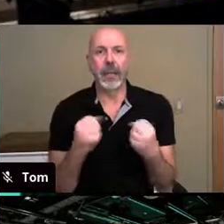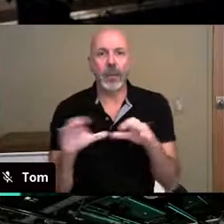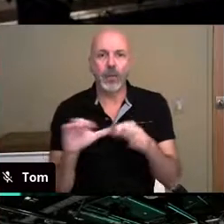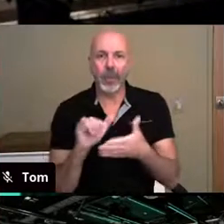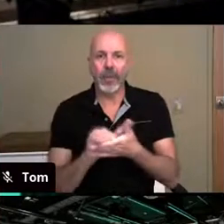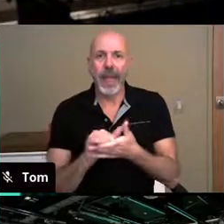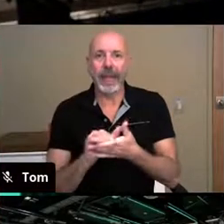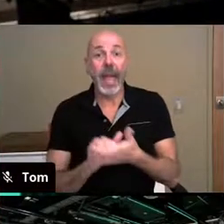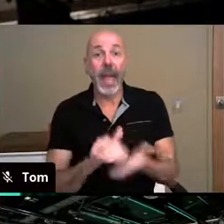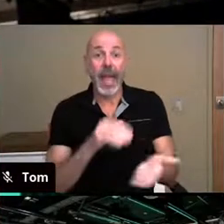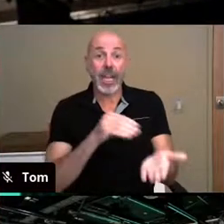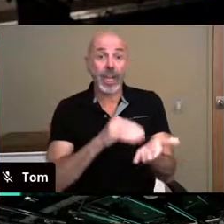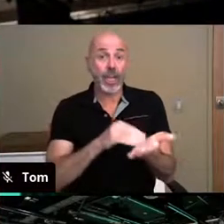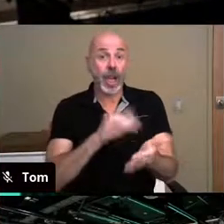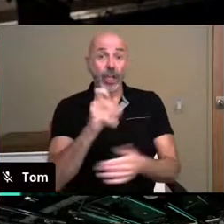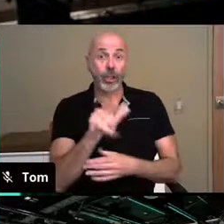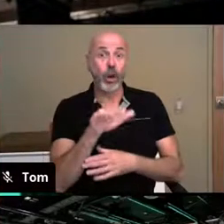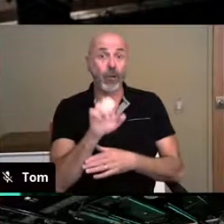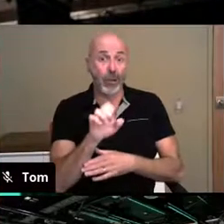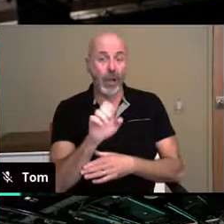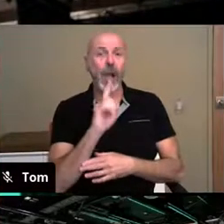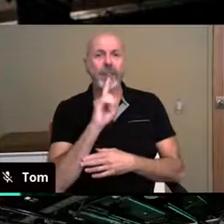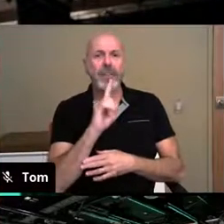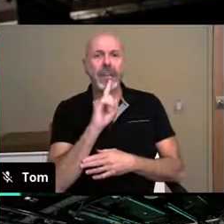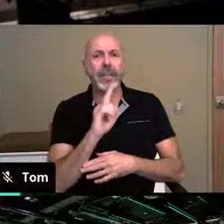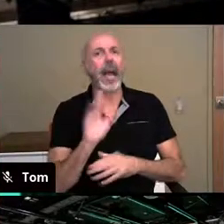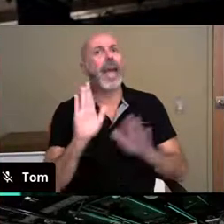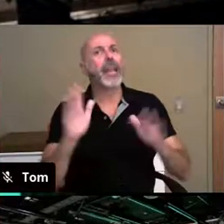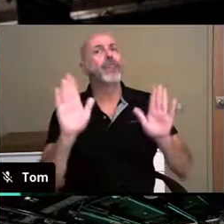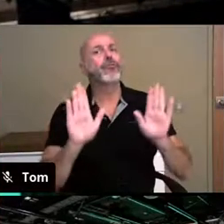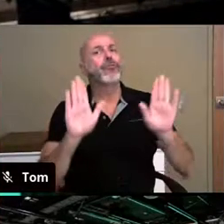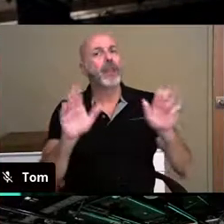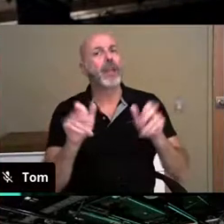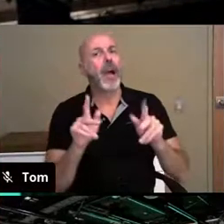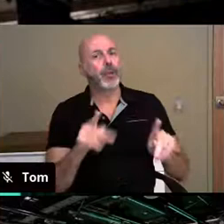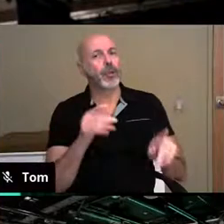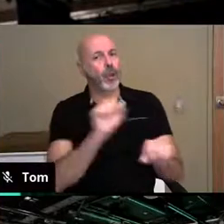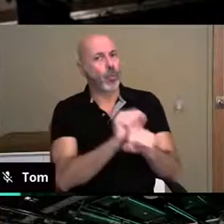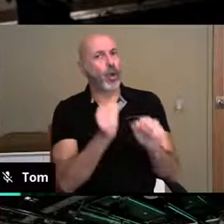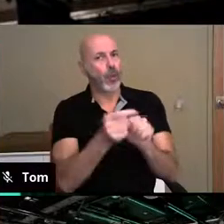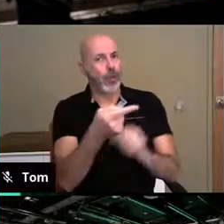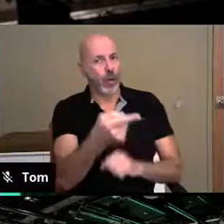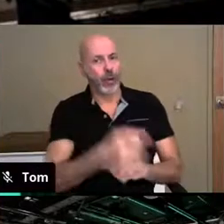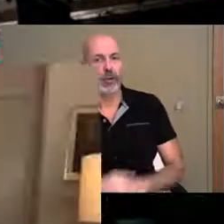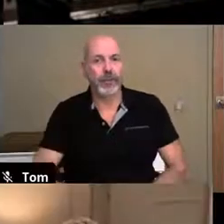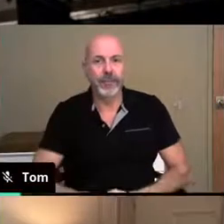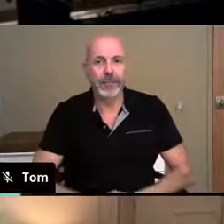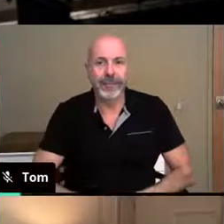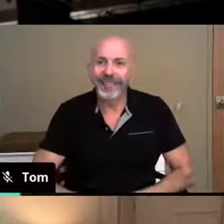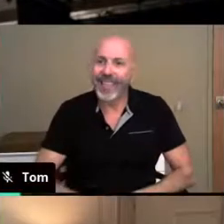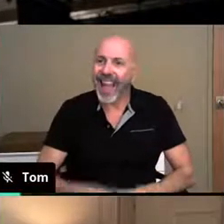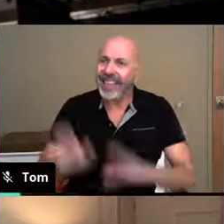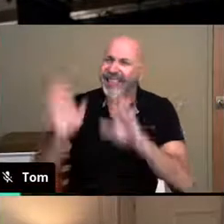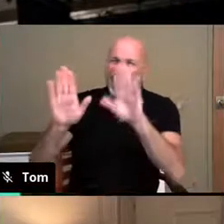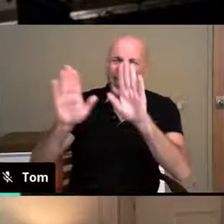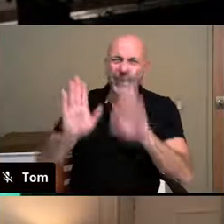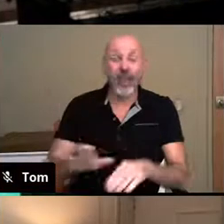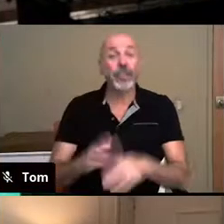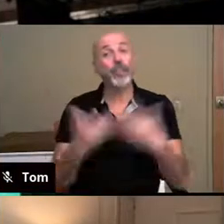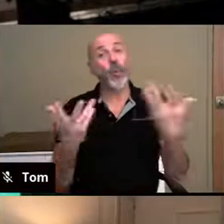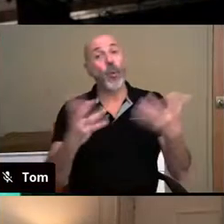I personally had a great and opportunity to work with. Well, that's fantastic.